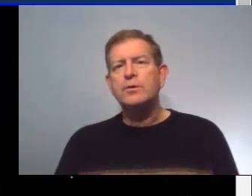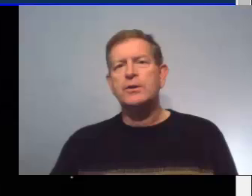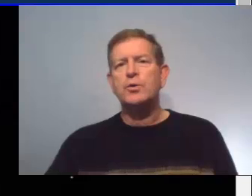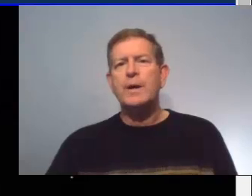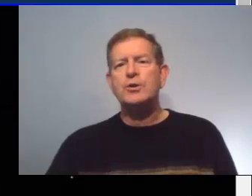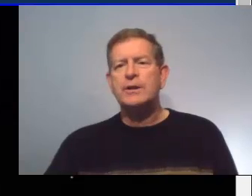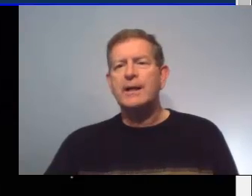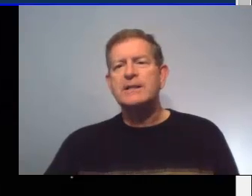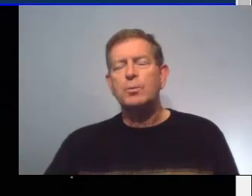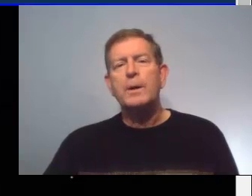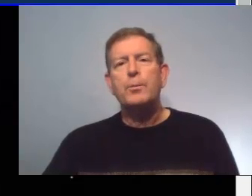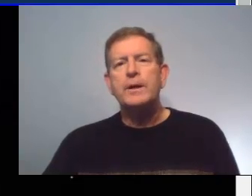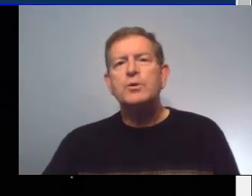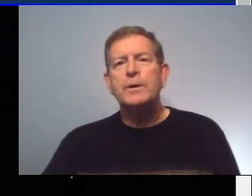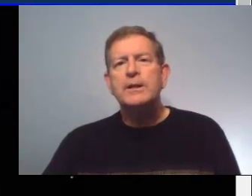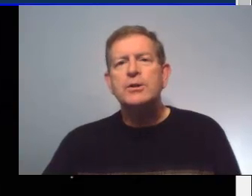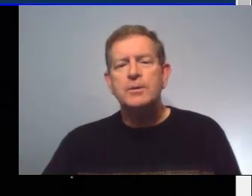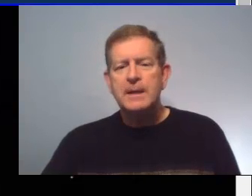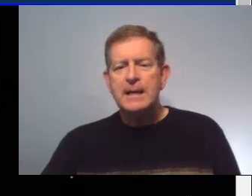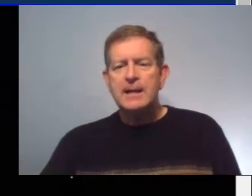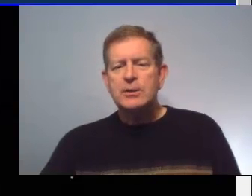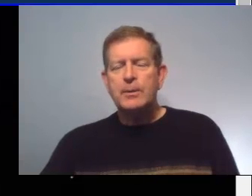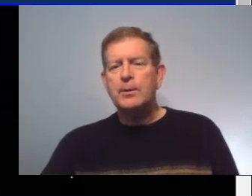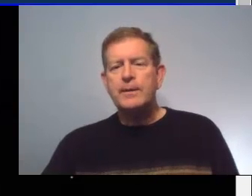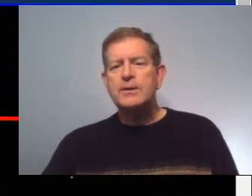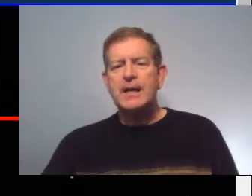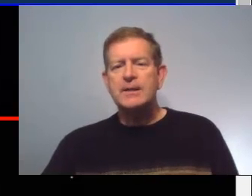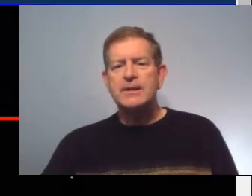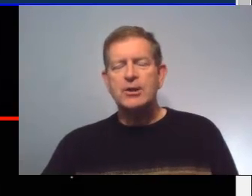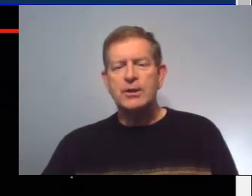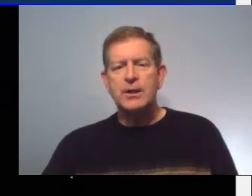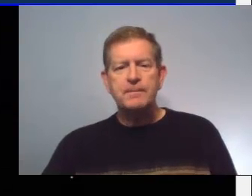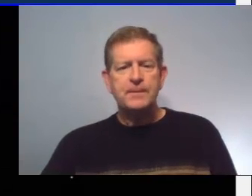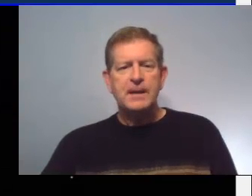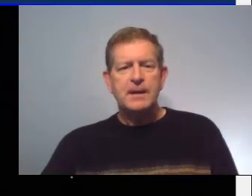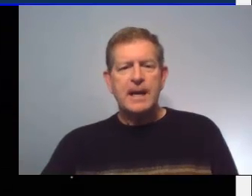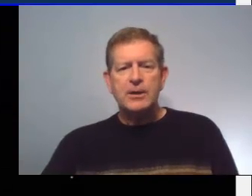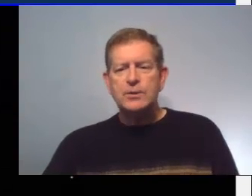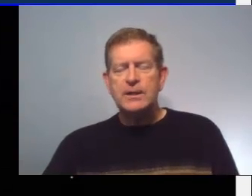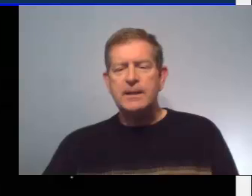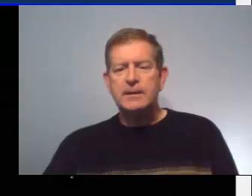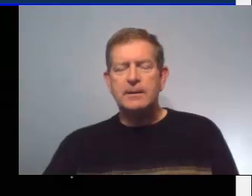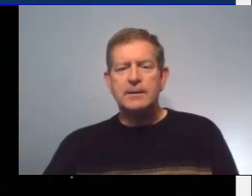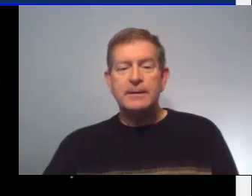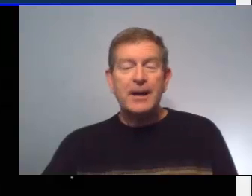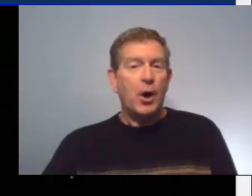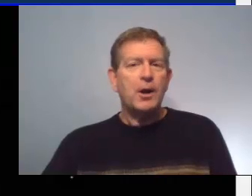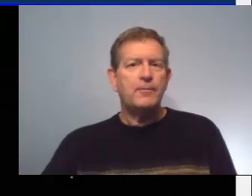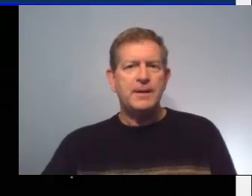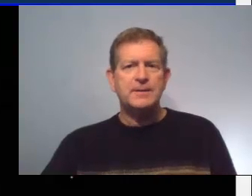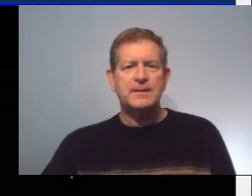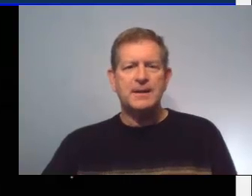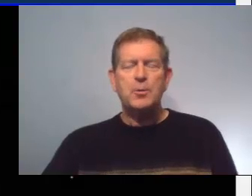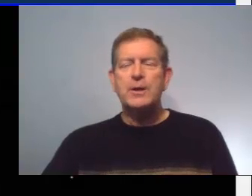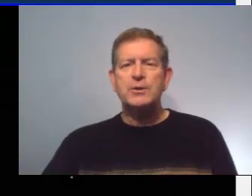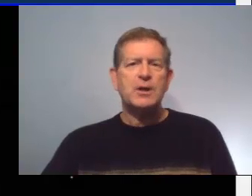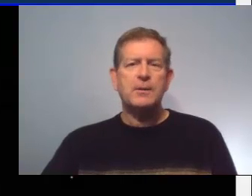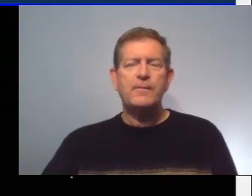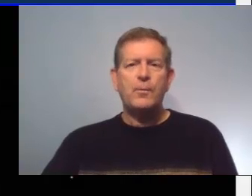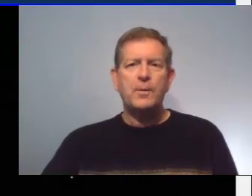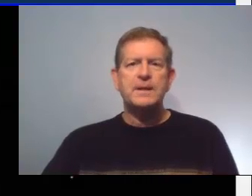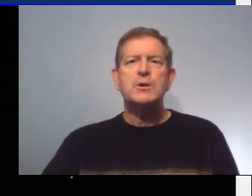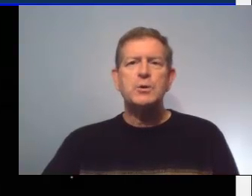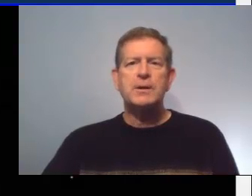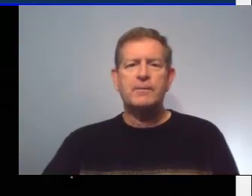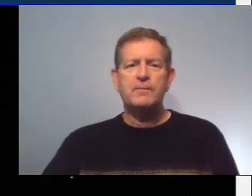the interview situation in lesson 1.22. So we go to the second section here, and you see that not all of these questions